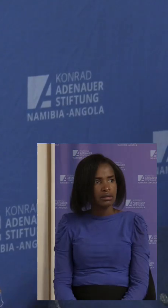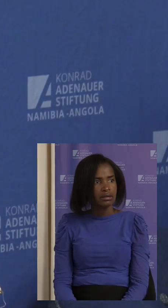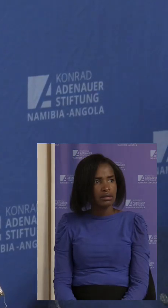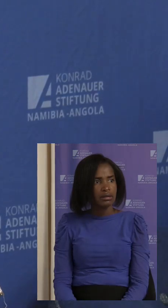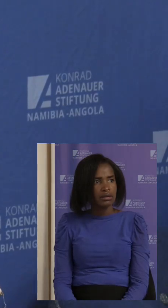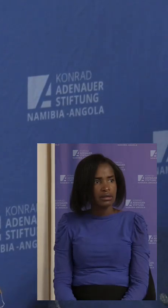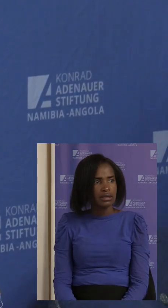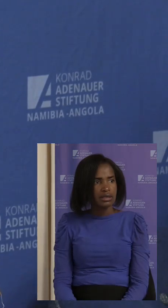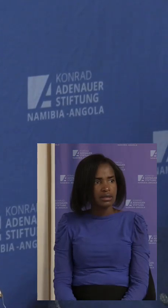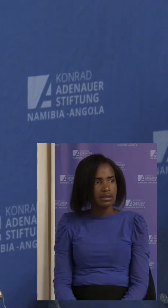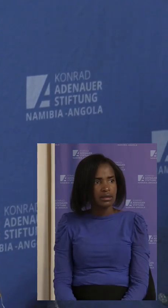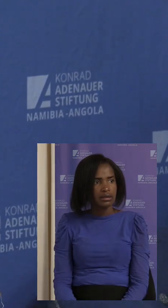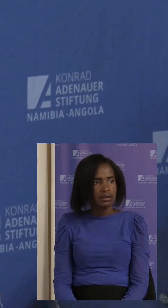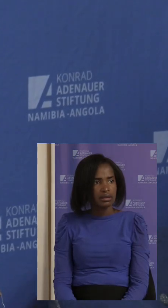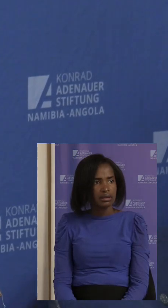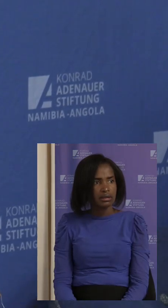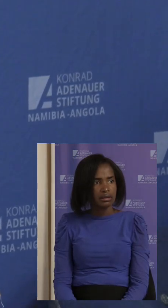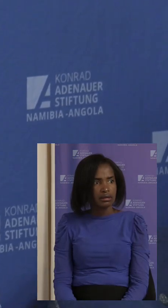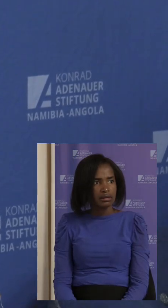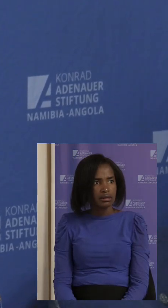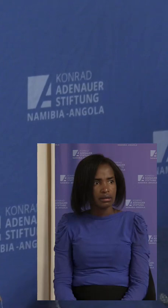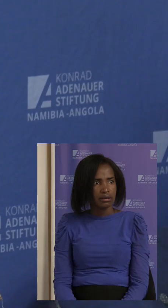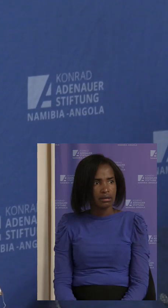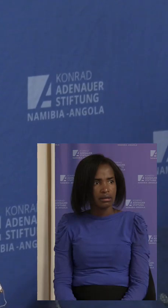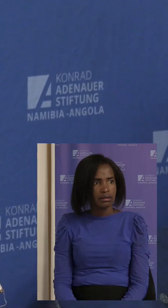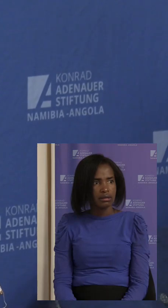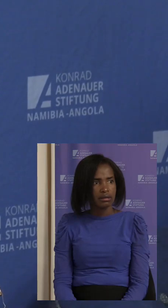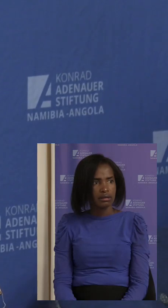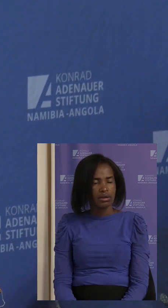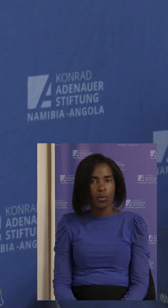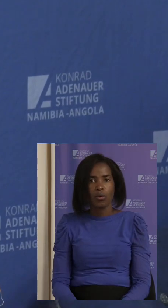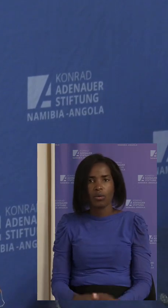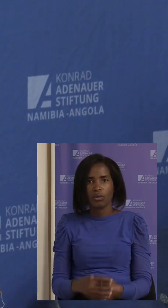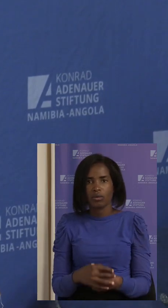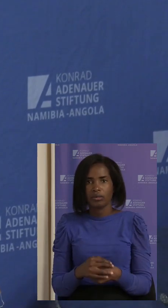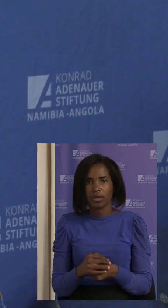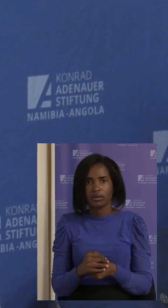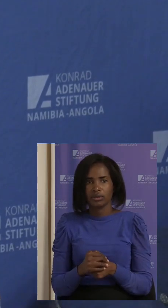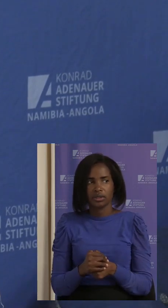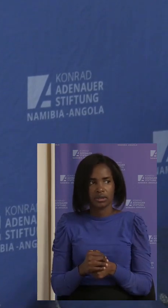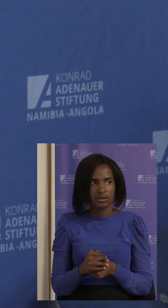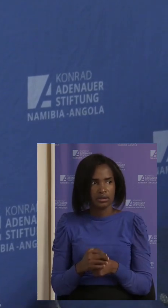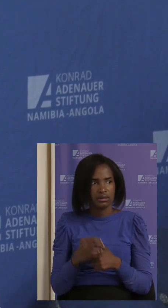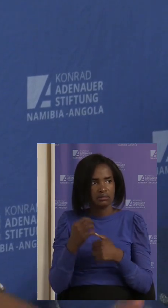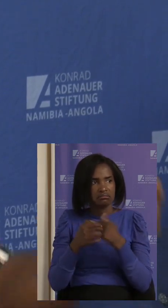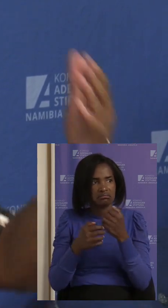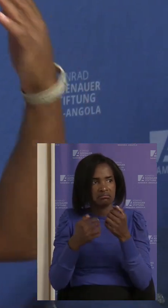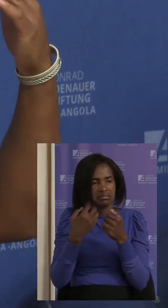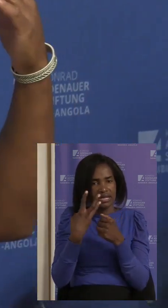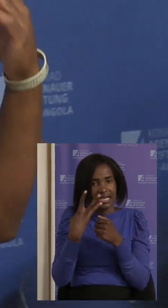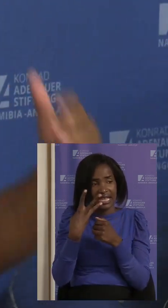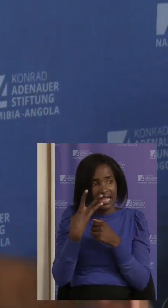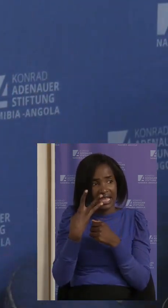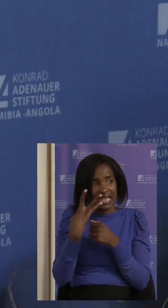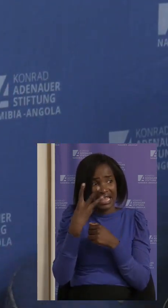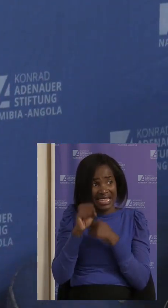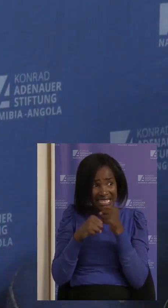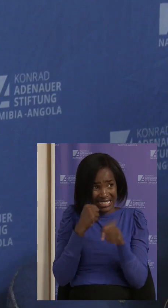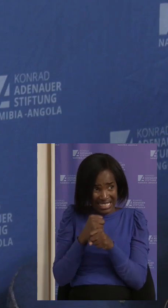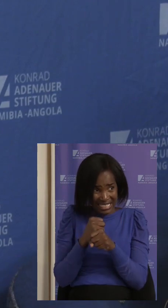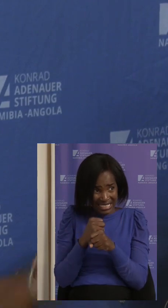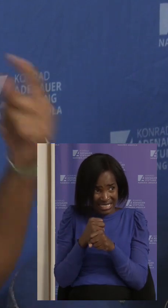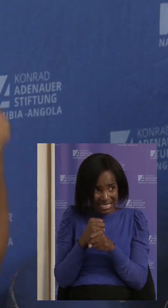the countries that we are cursed, I think so. For the past 30 years, we have been hiding behind colonialism. Now